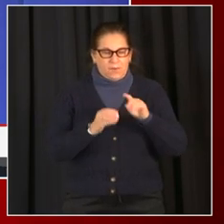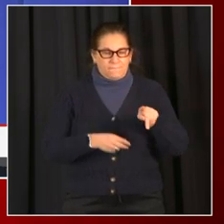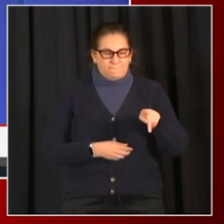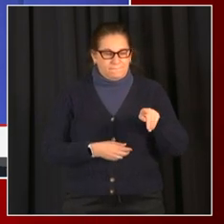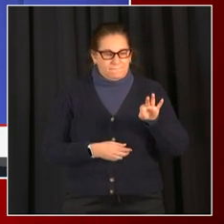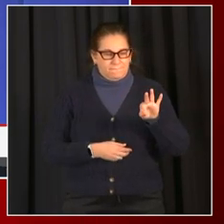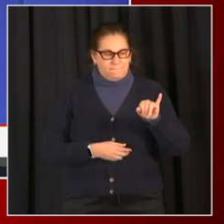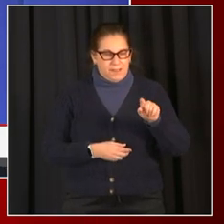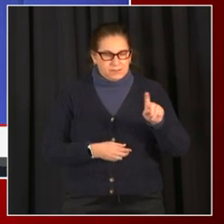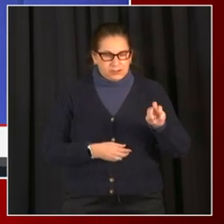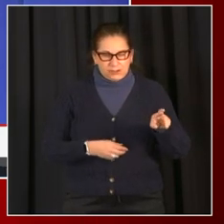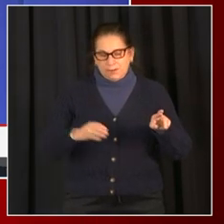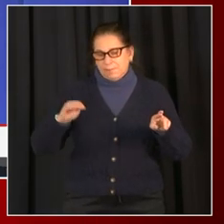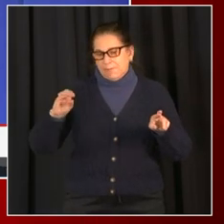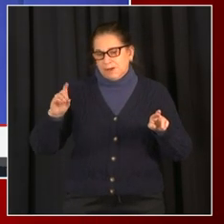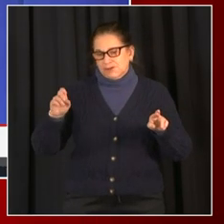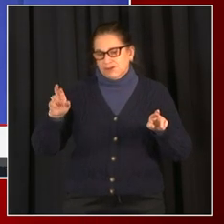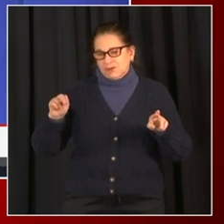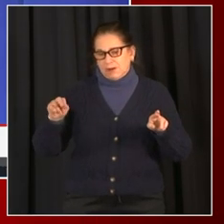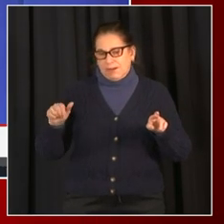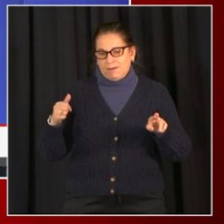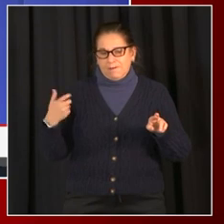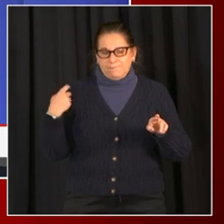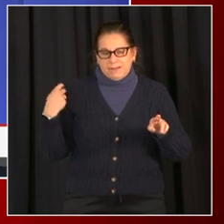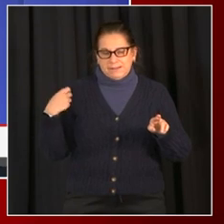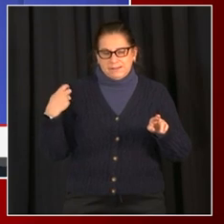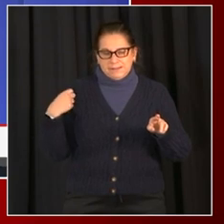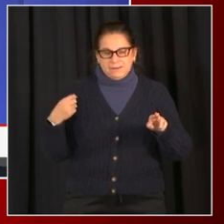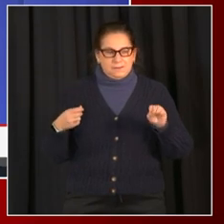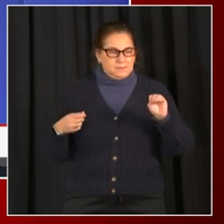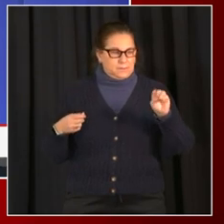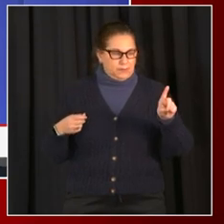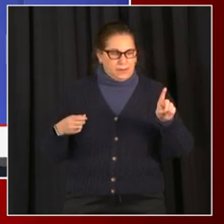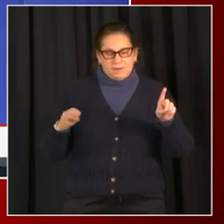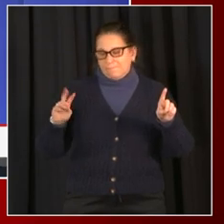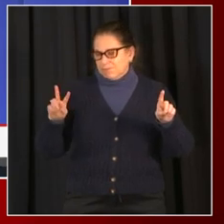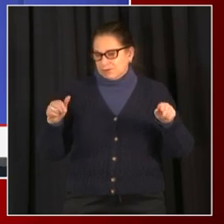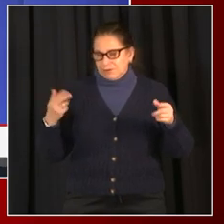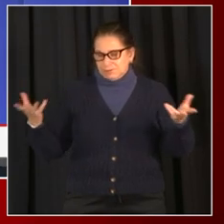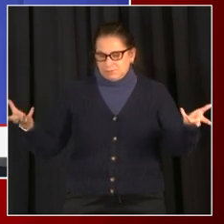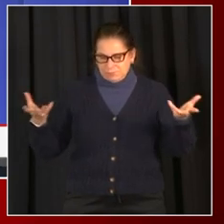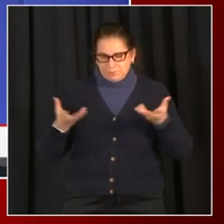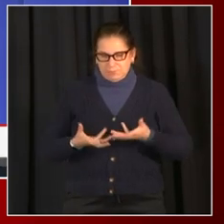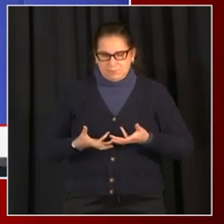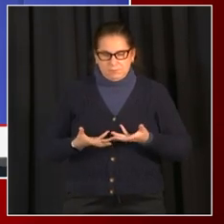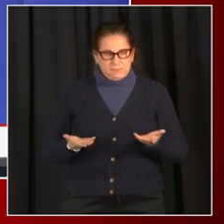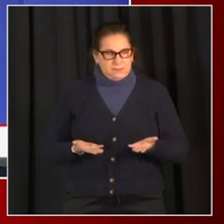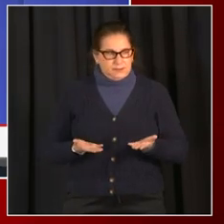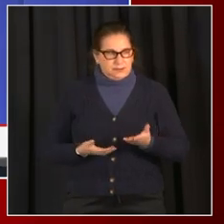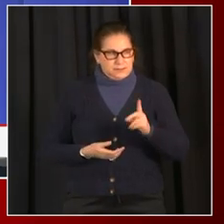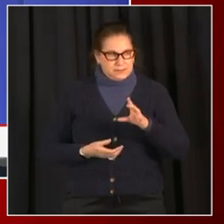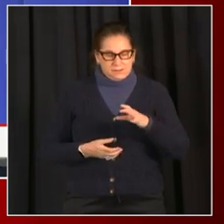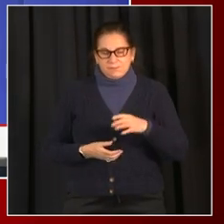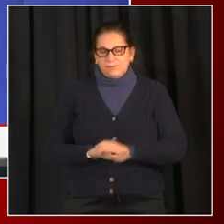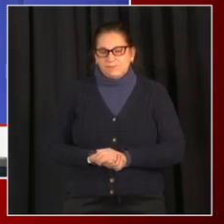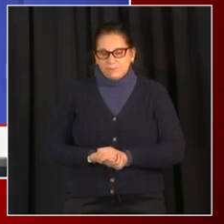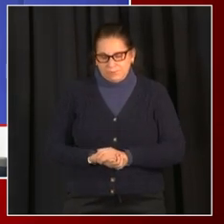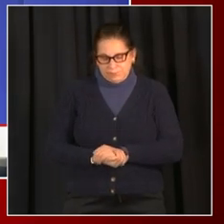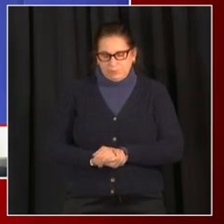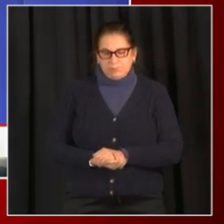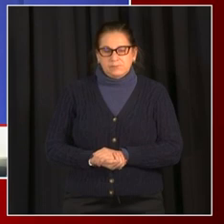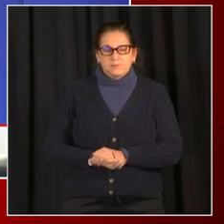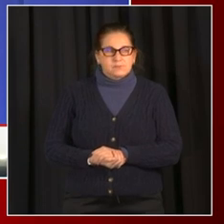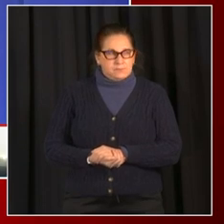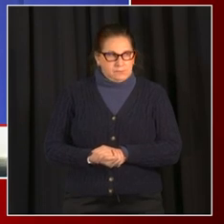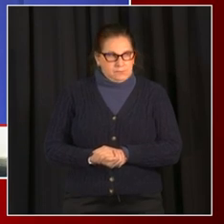The federal government Operation Warp Speed will be giving 4,875 doses of the